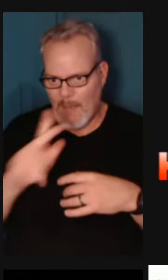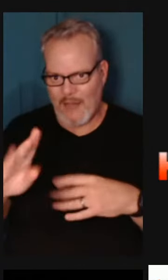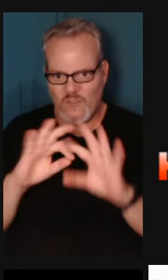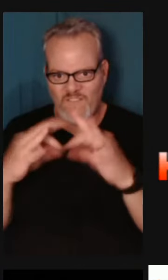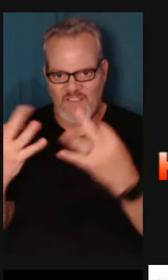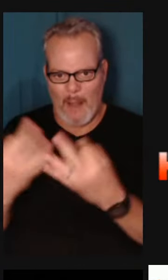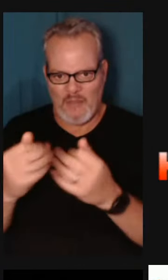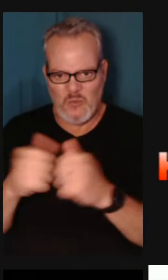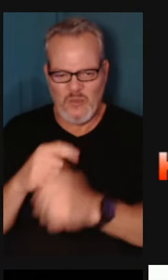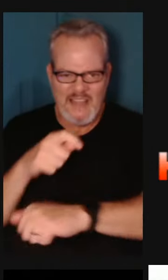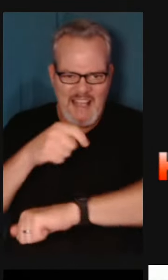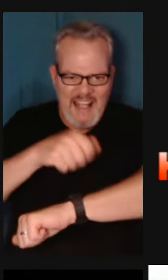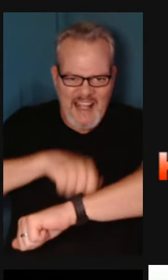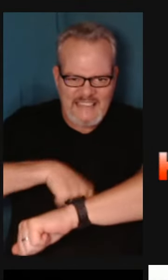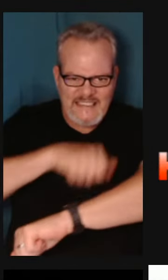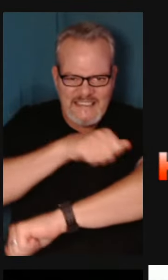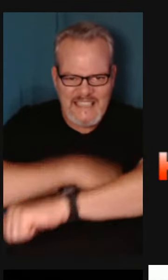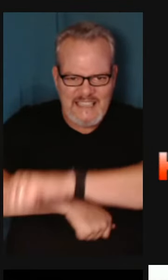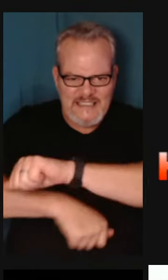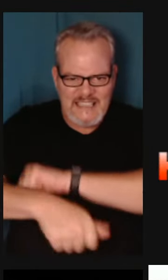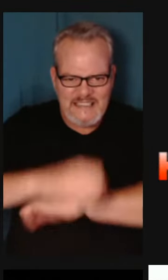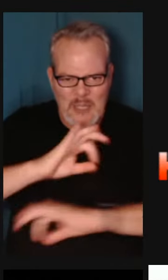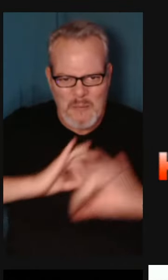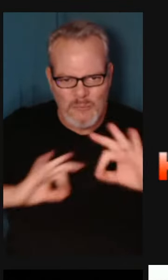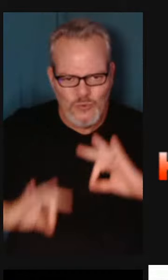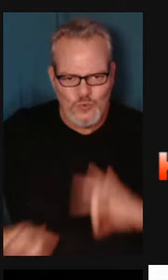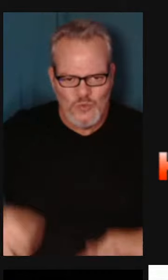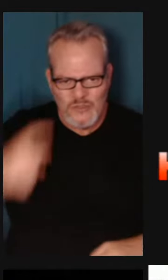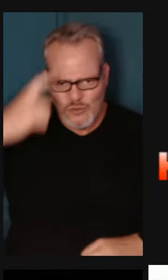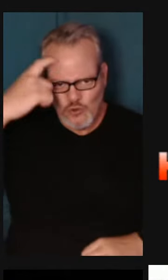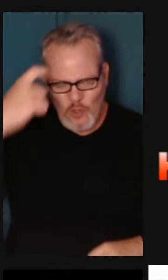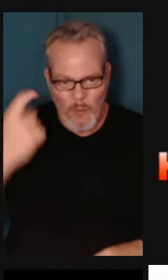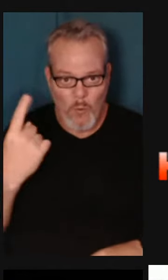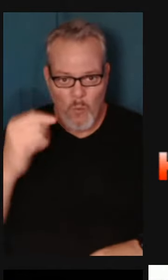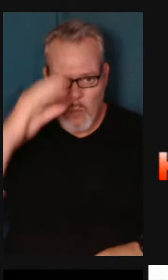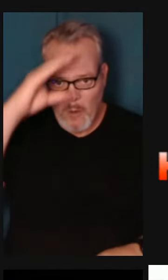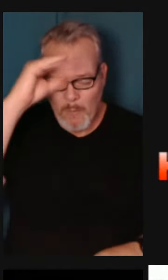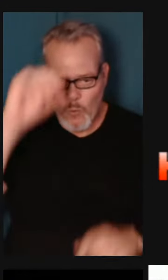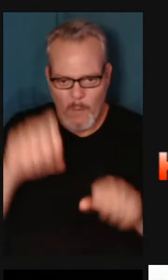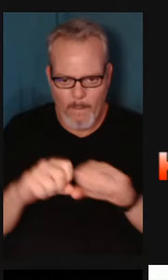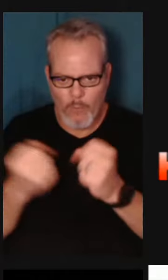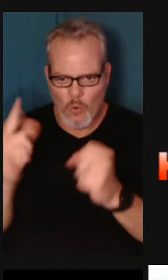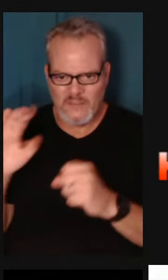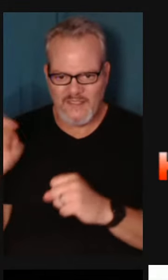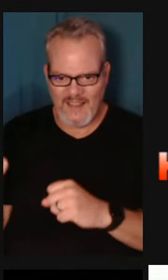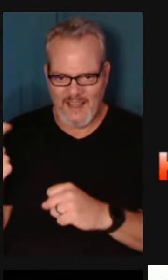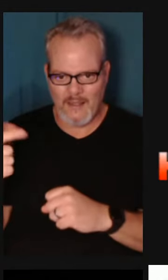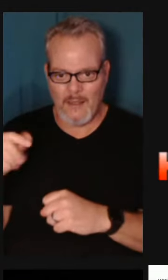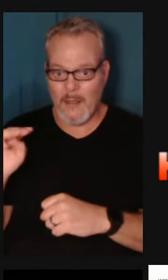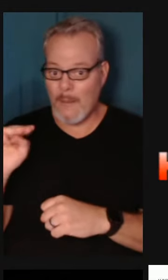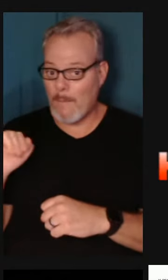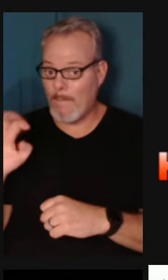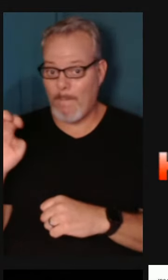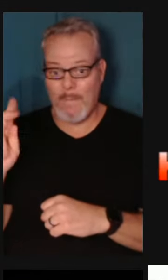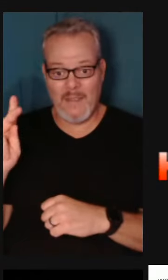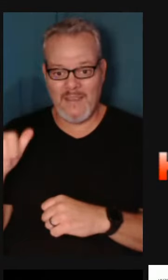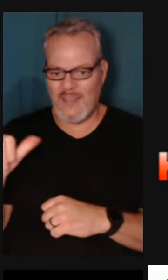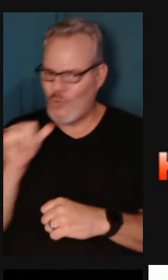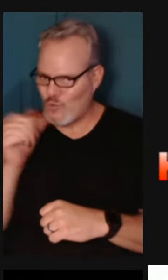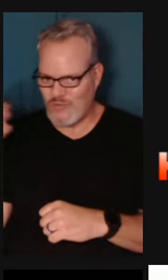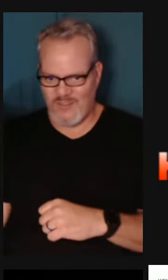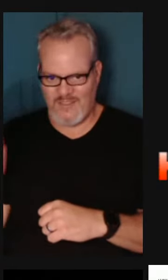cuts, bruises, and trauma. At least one boy had a broken leg. Mickey was not among them.